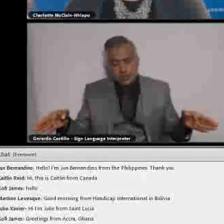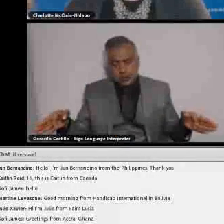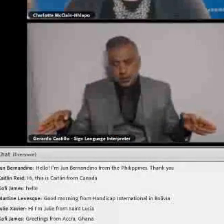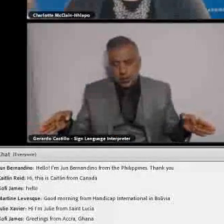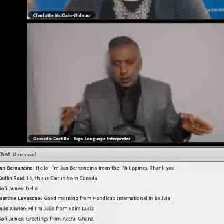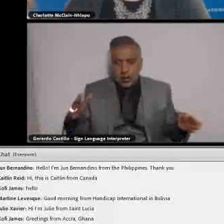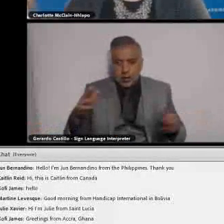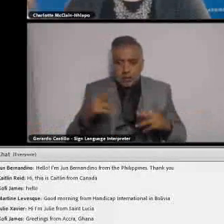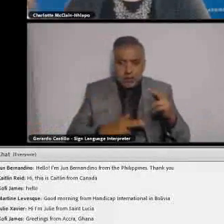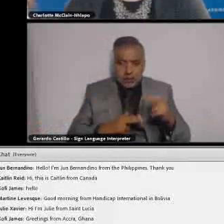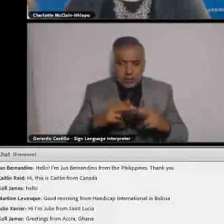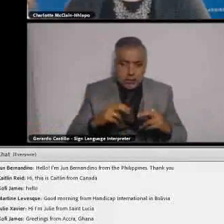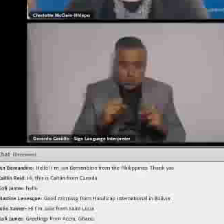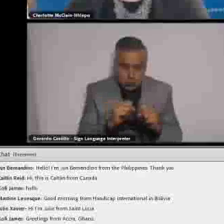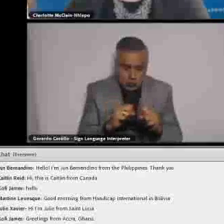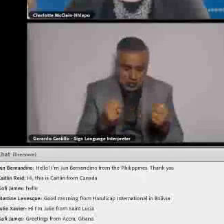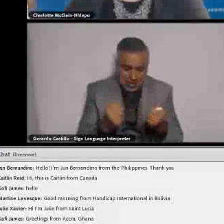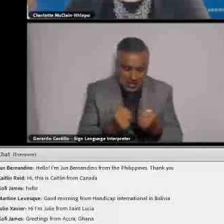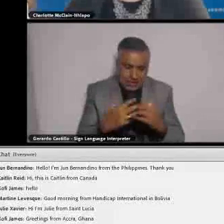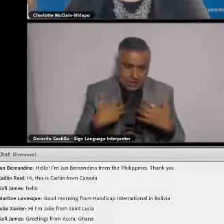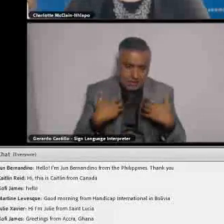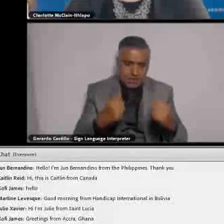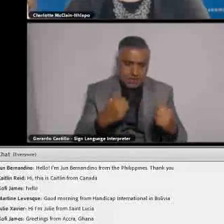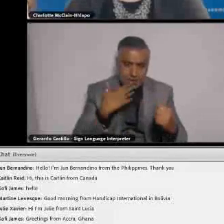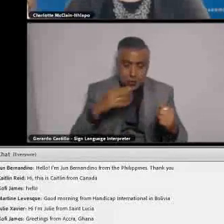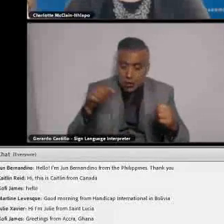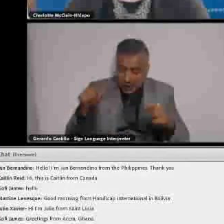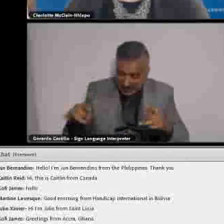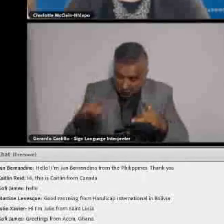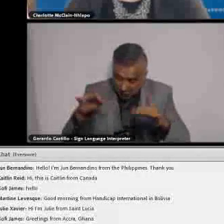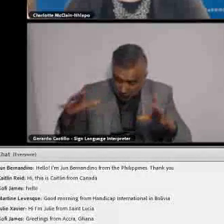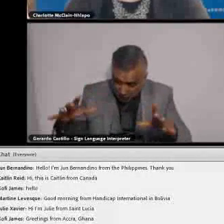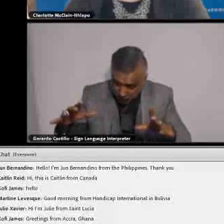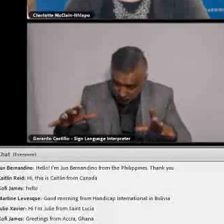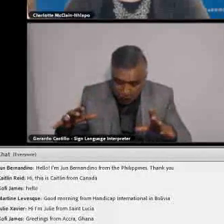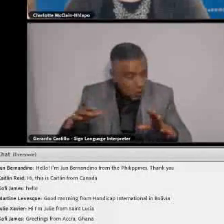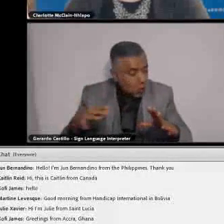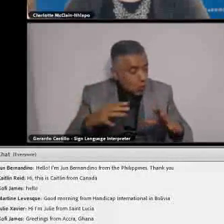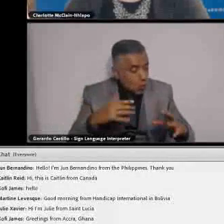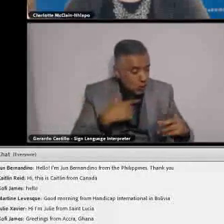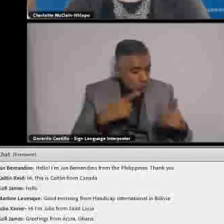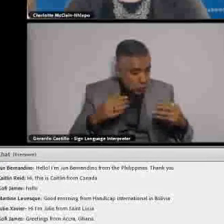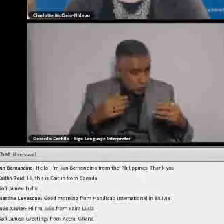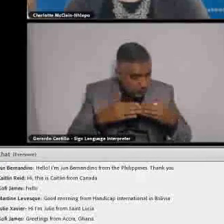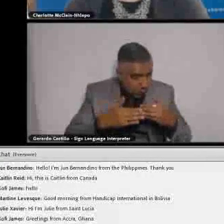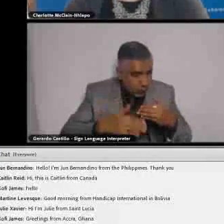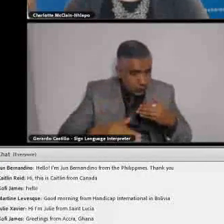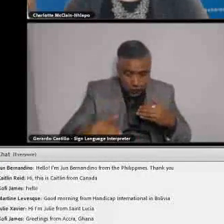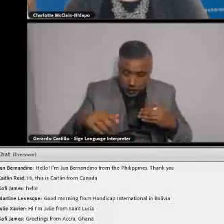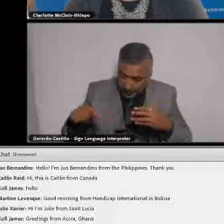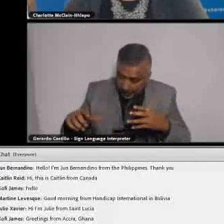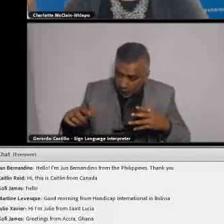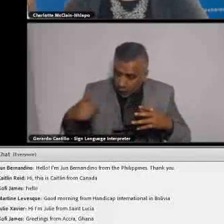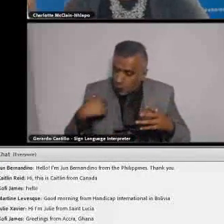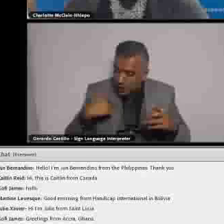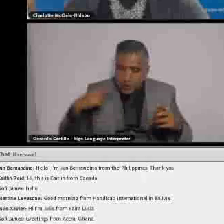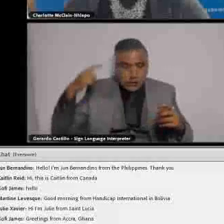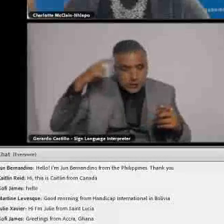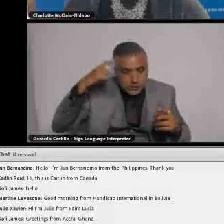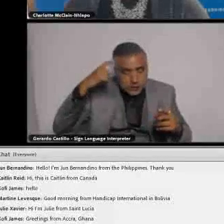society back better. We can take these tragedies and make sure that whatever we do going forward, that we are more inclusive, both in